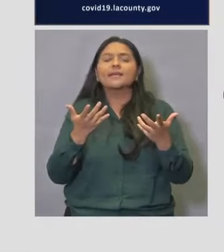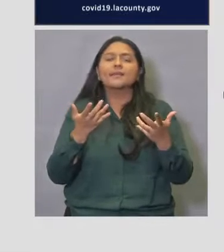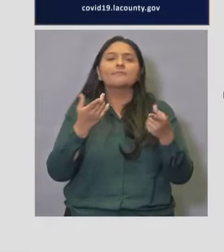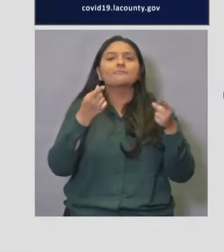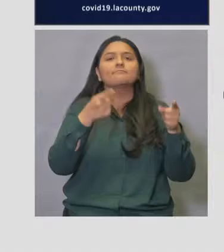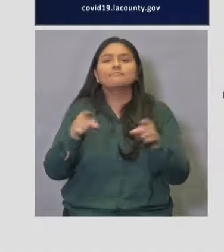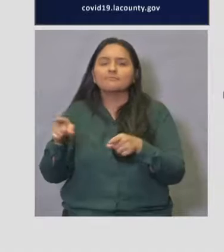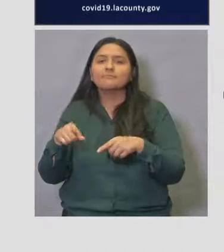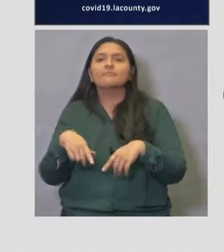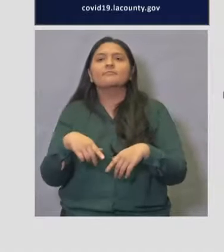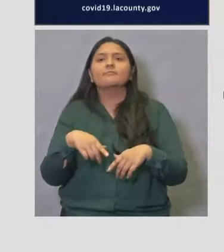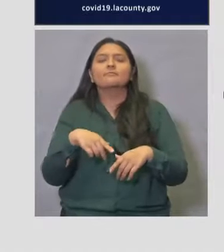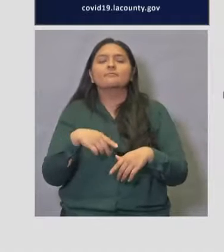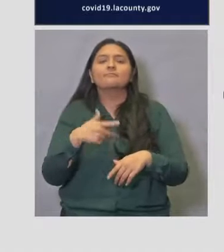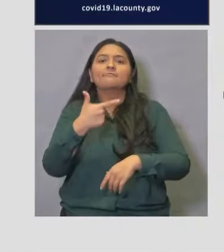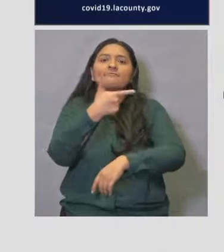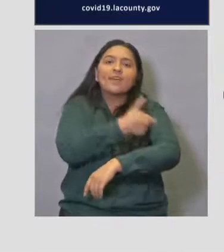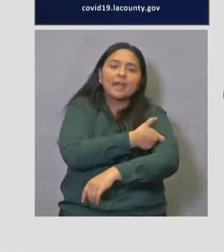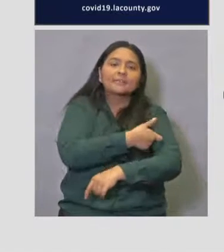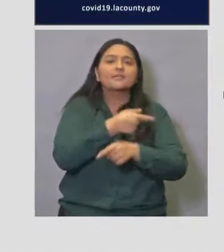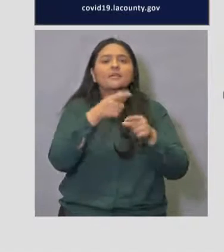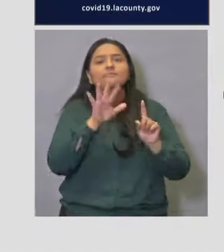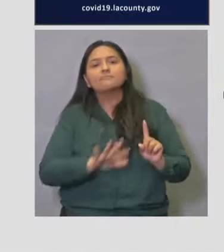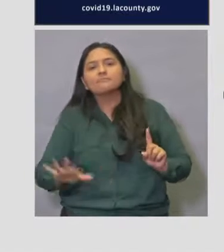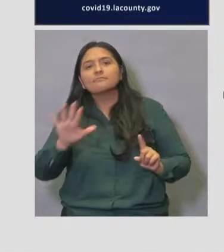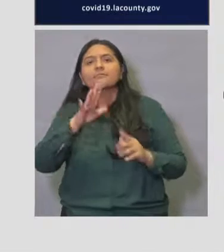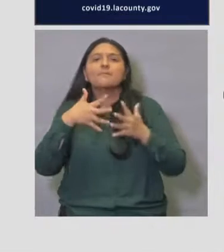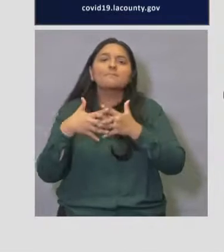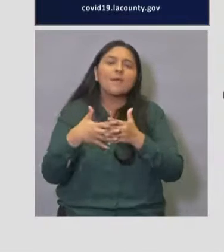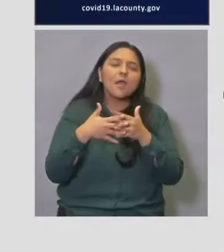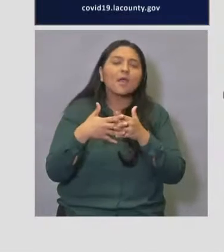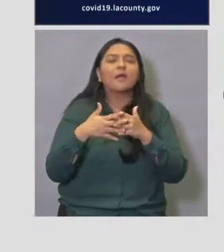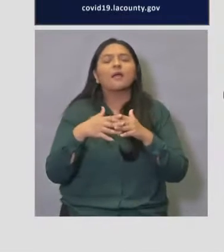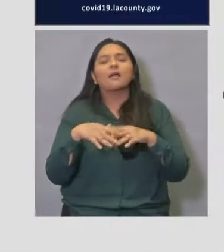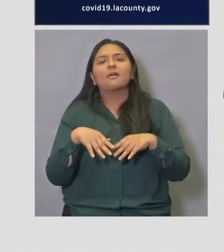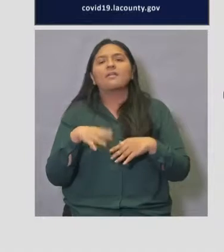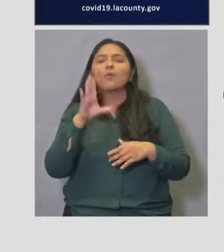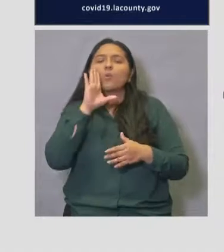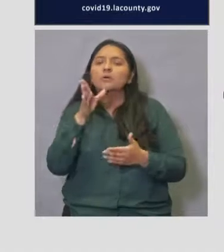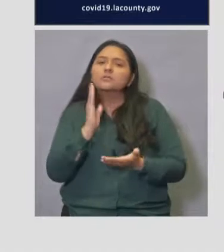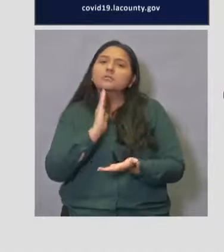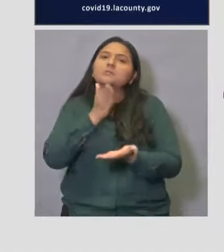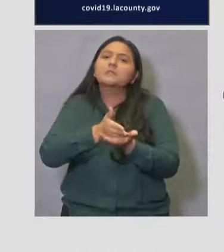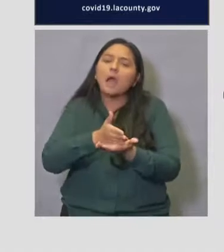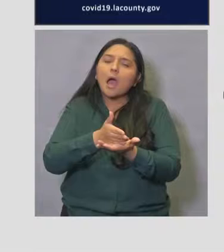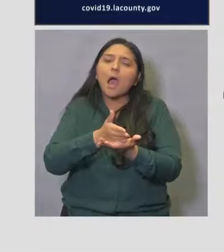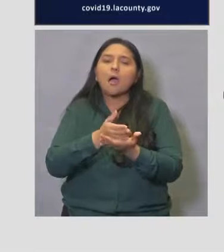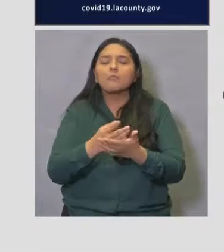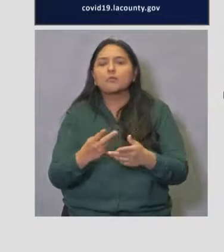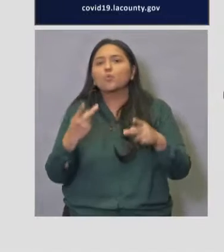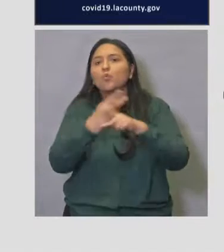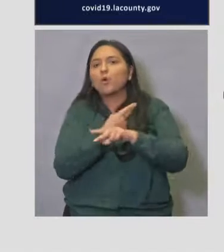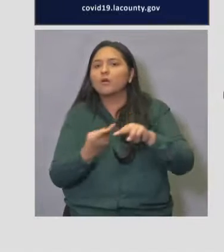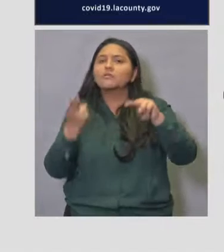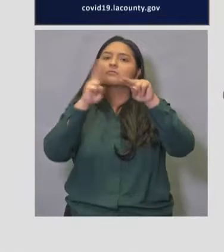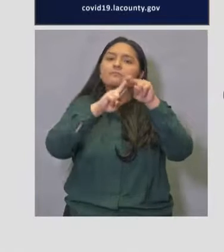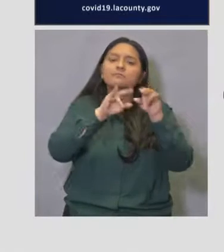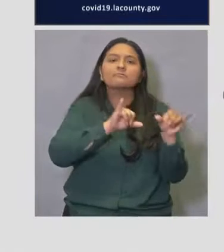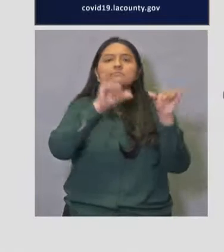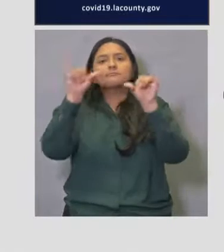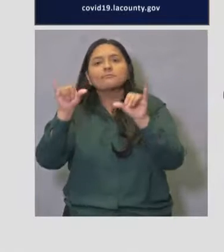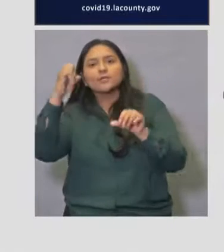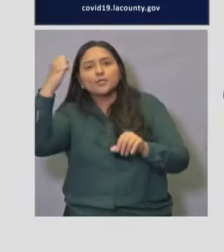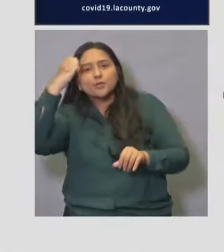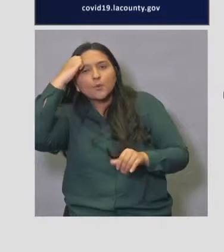the vaccinations in the United States that will prevent something like what's happening in Europe